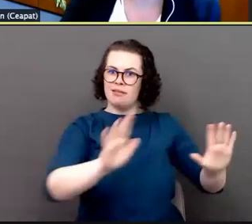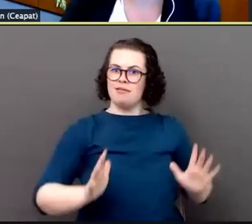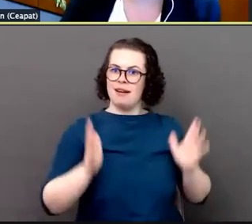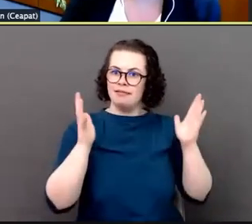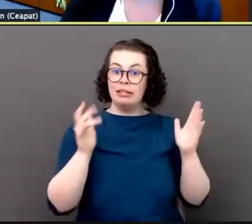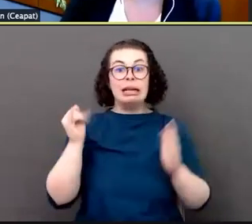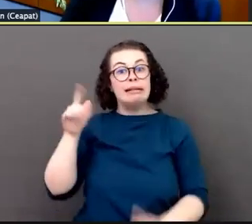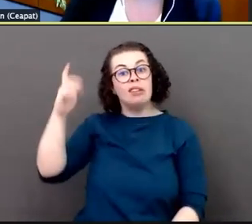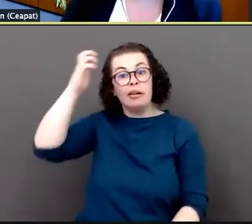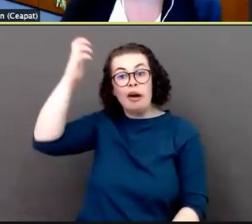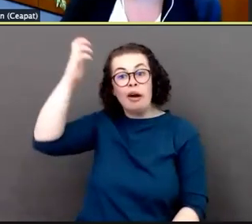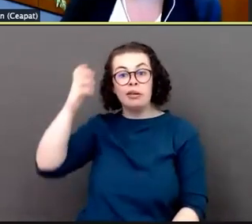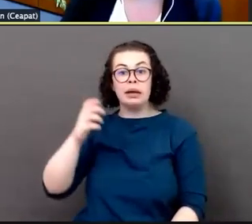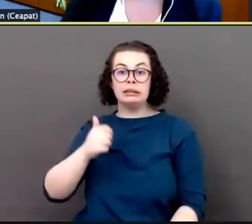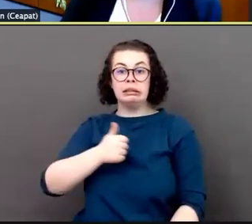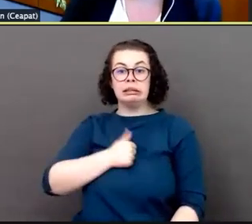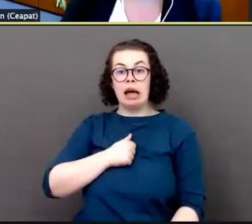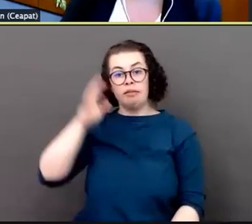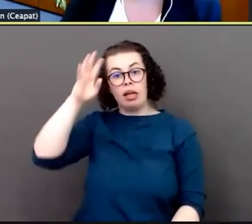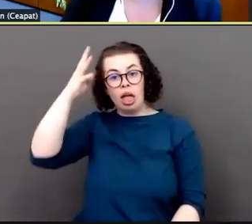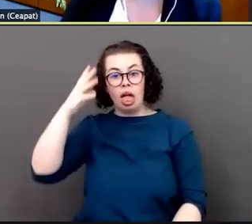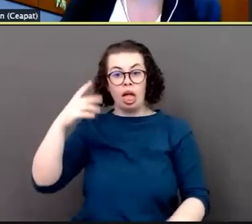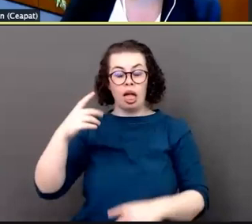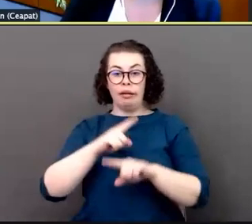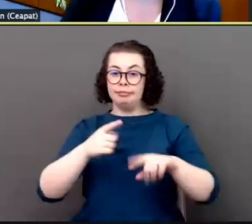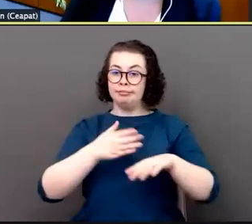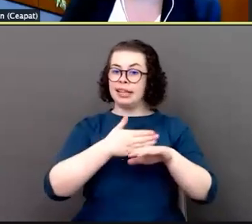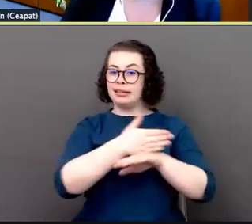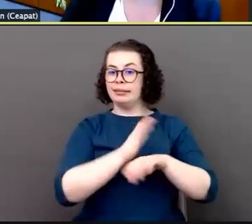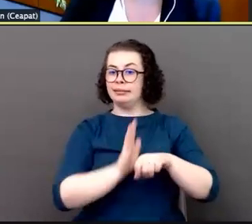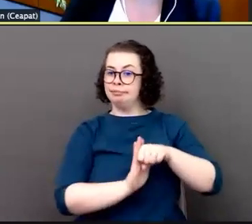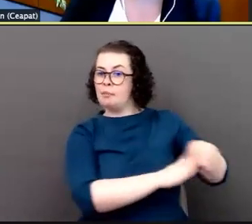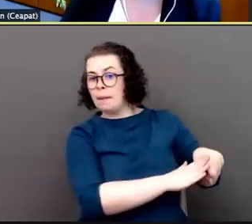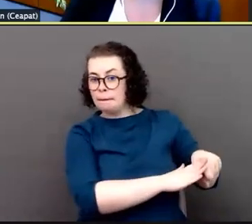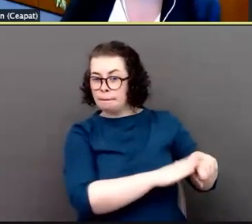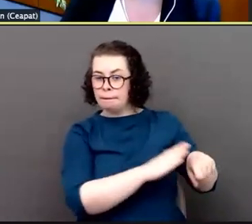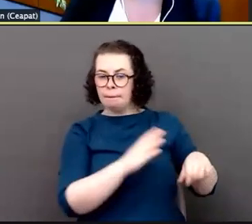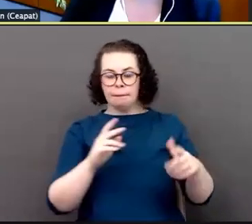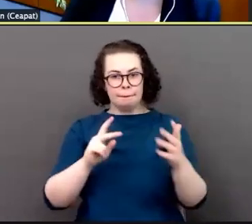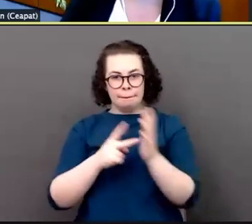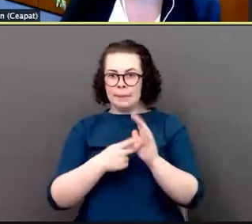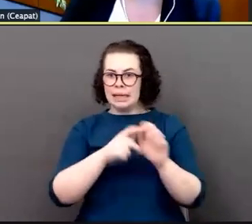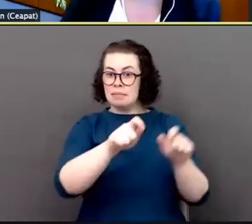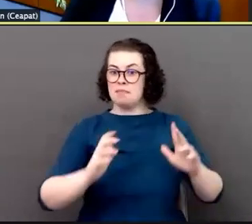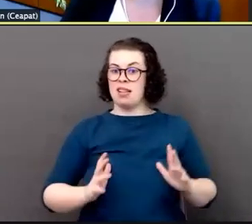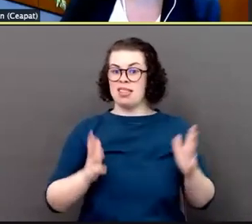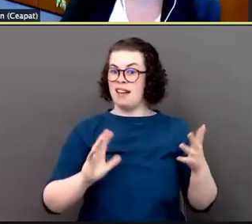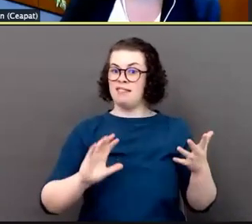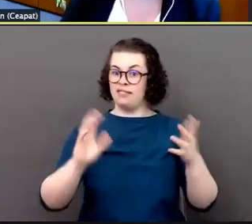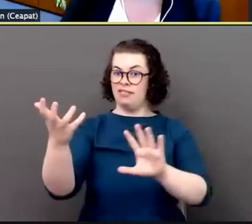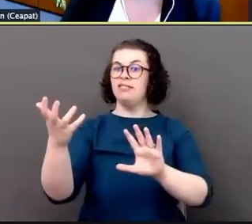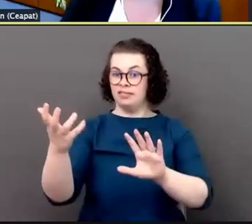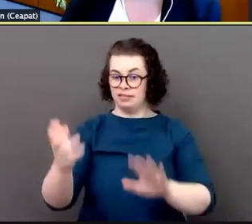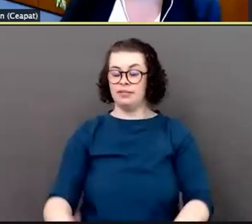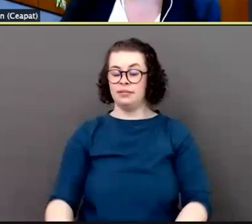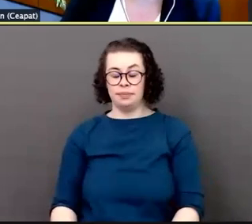efficiently develops its activities and provision for public service and relationship established with